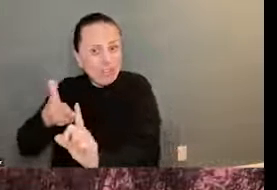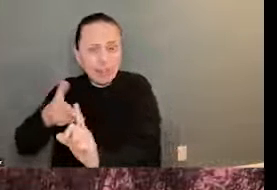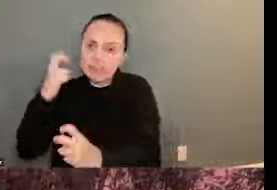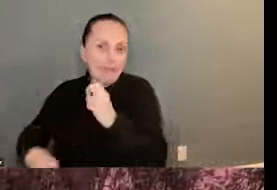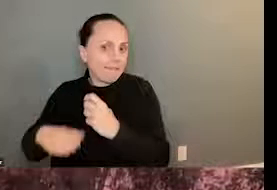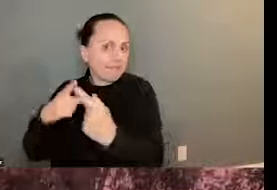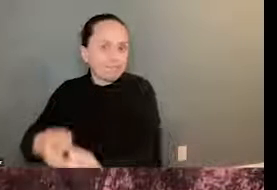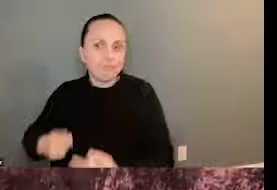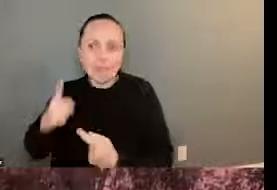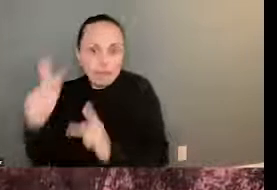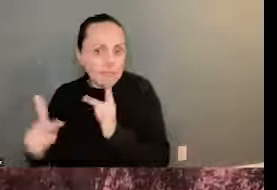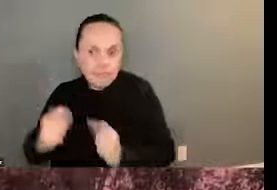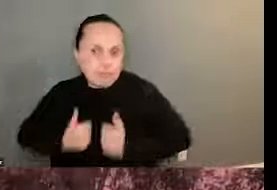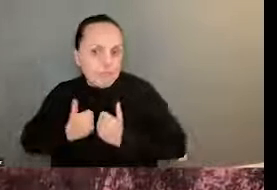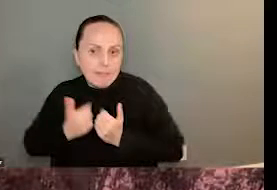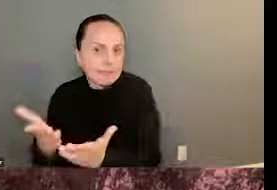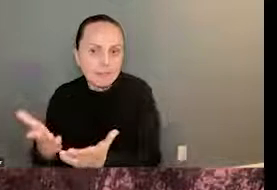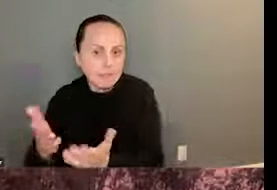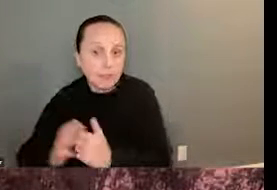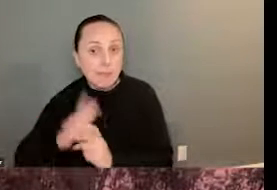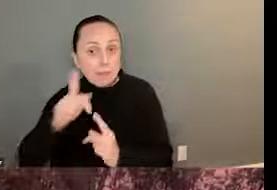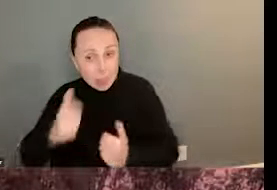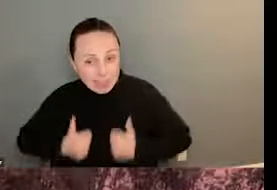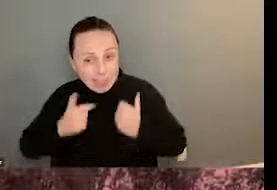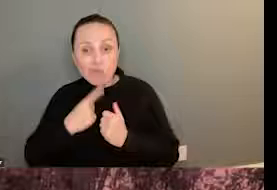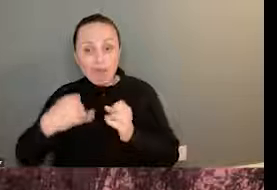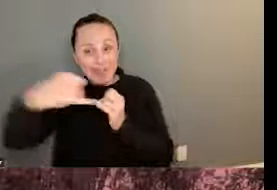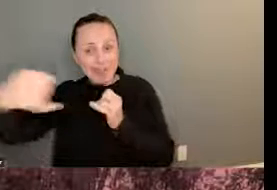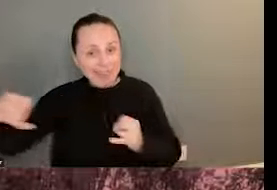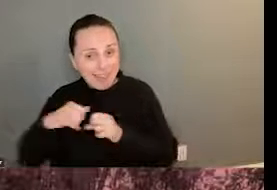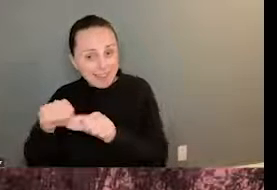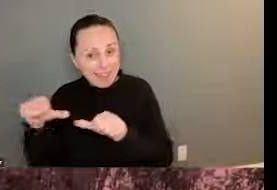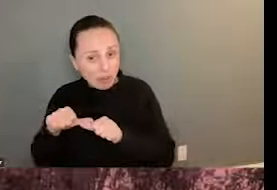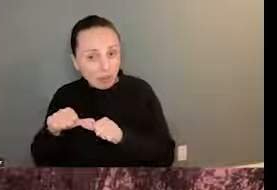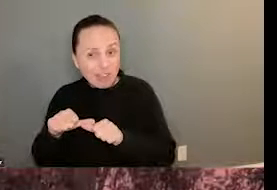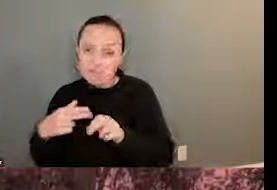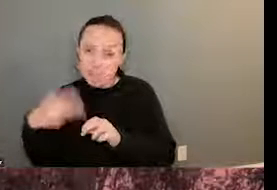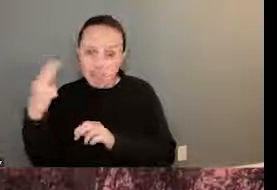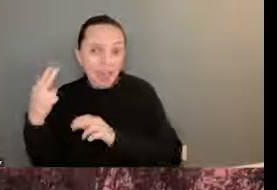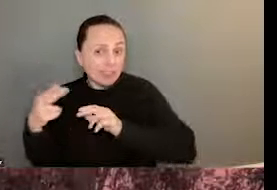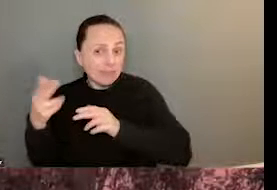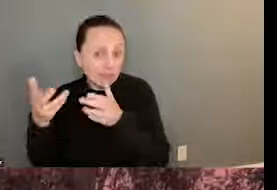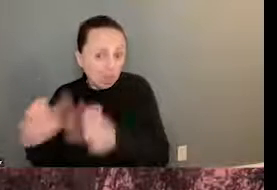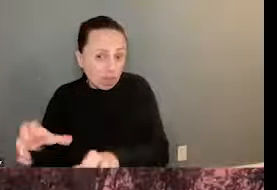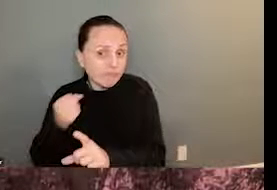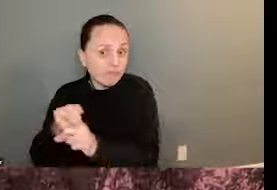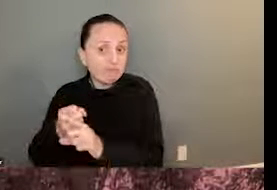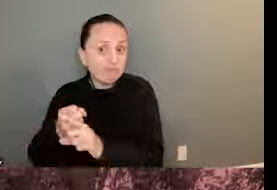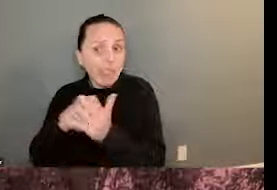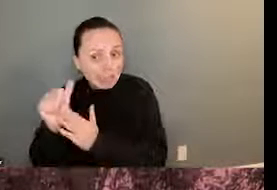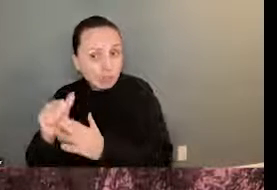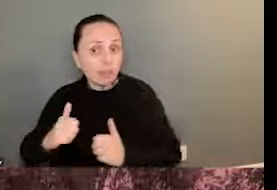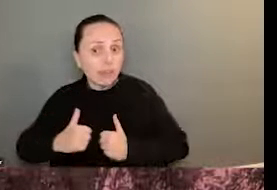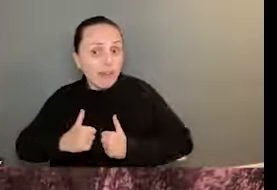for people. Folks that live in redline neighborhoods are more likely to have cancer, higher rates of asthma,